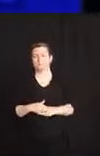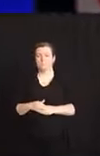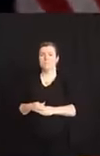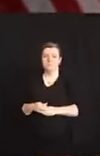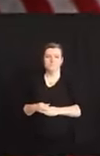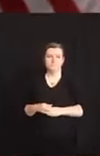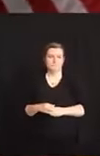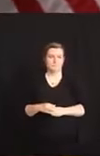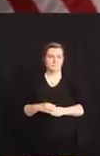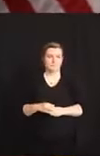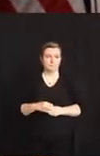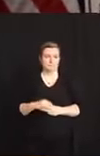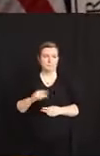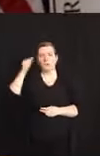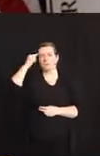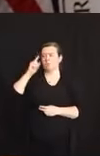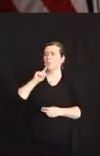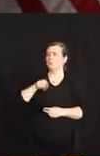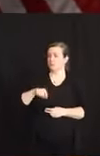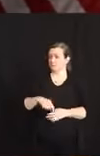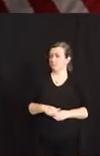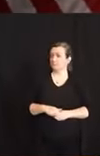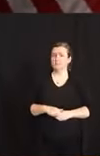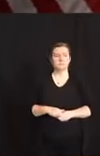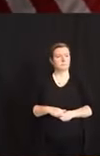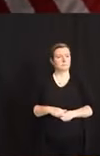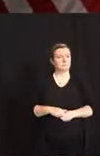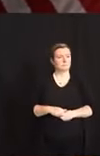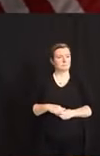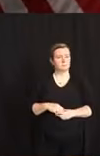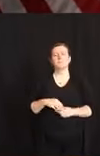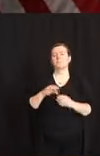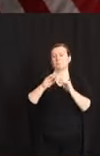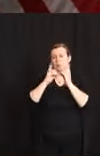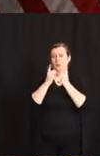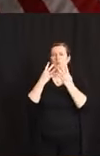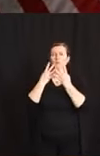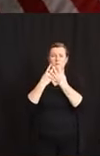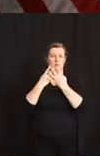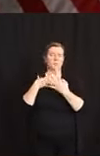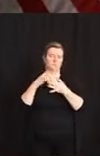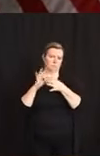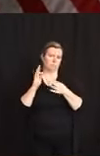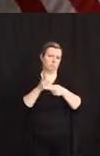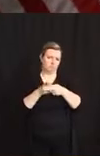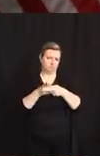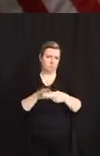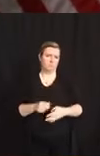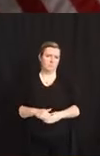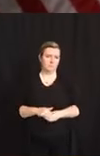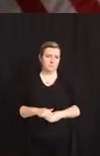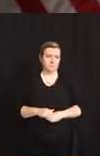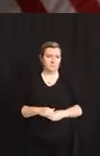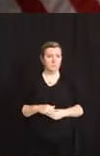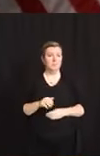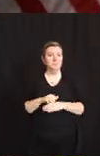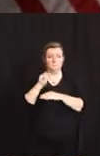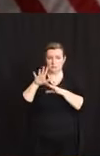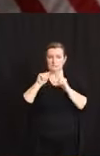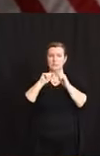is also, they mentioned on the video call that we had with the White House yesterday, sending us a team, I think, to each state. And we're trying to get